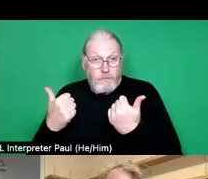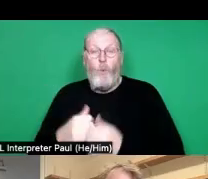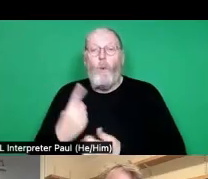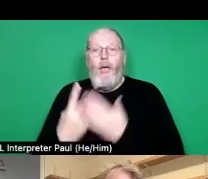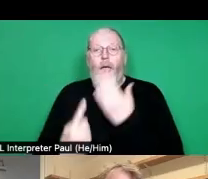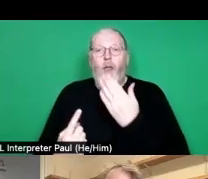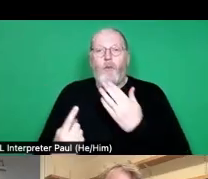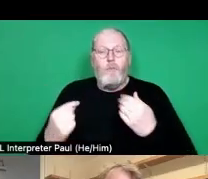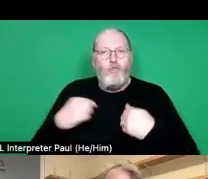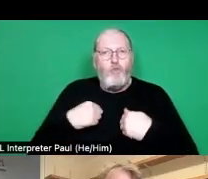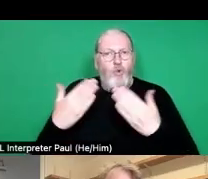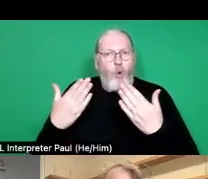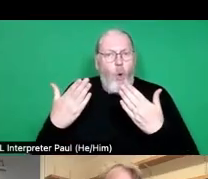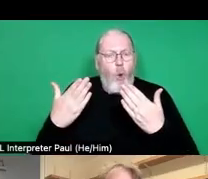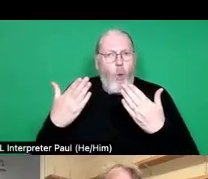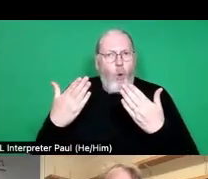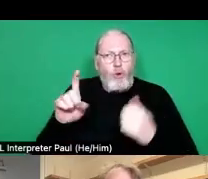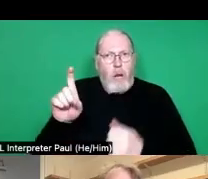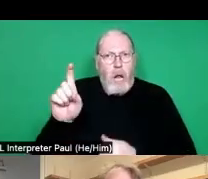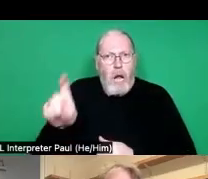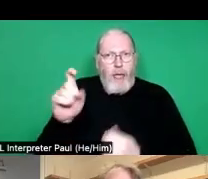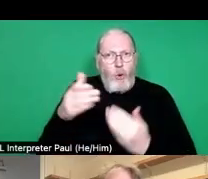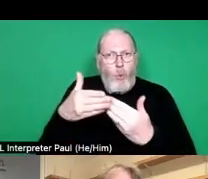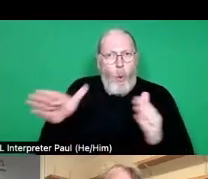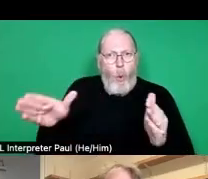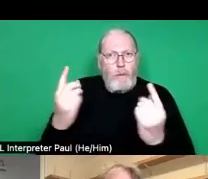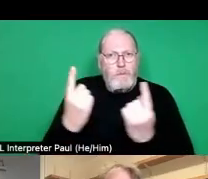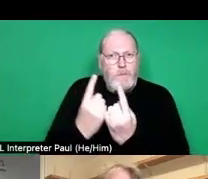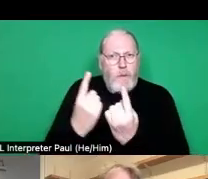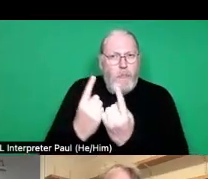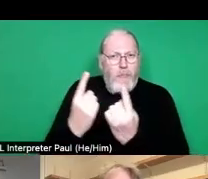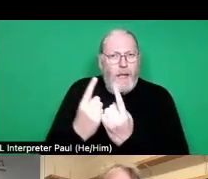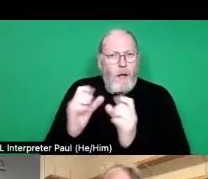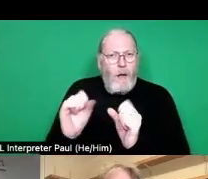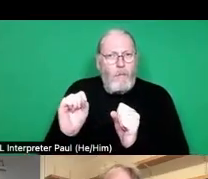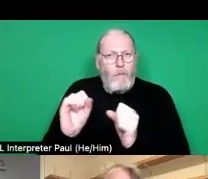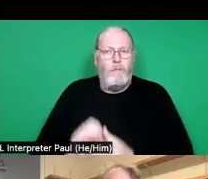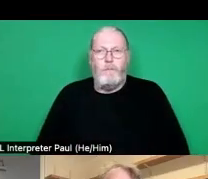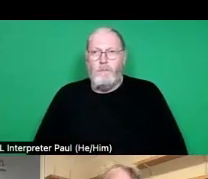here. Bang. So,